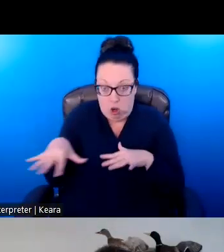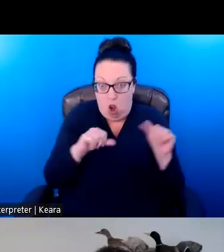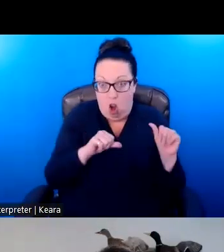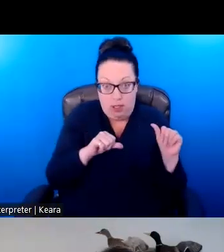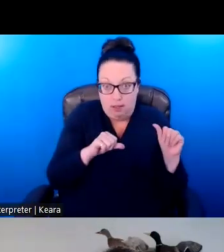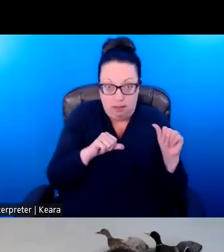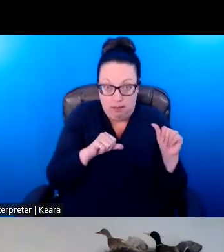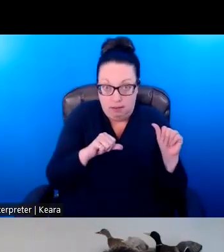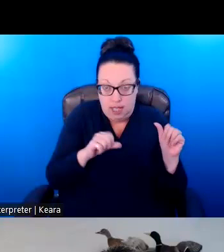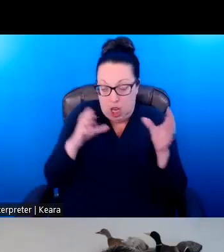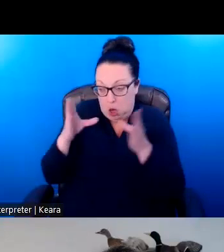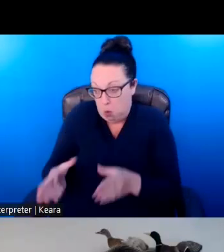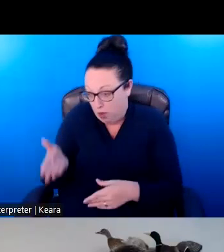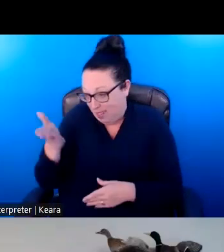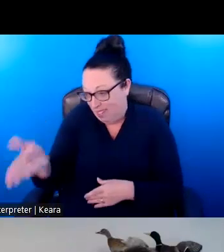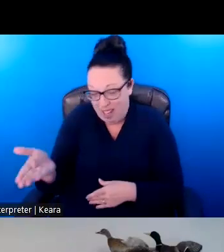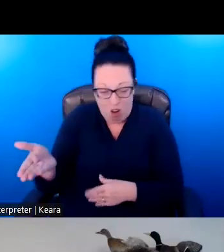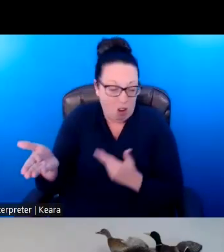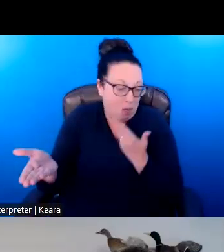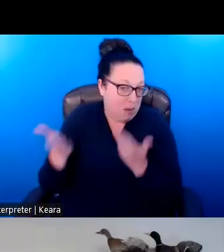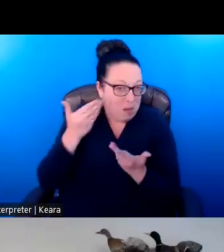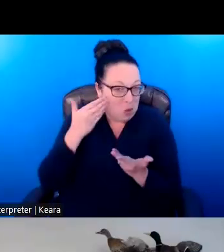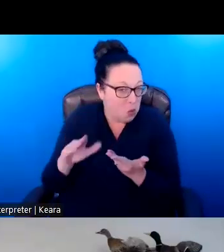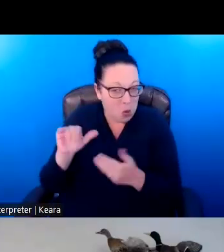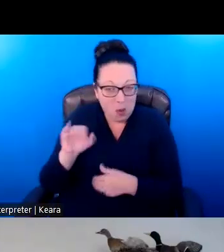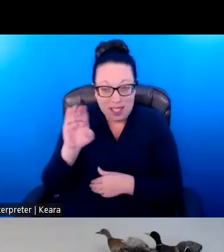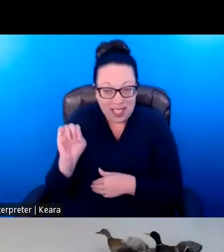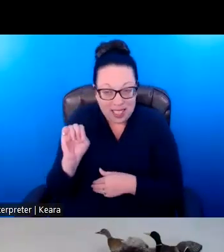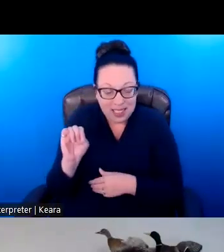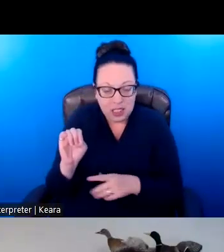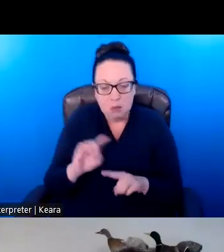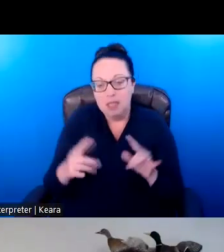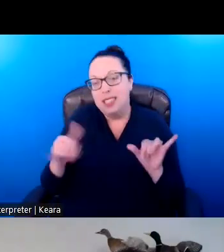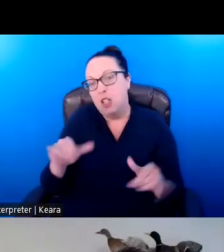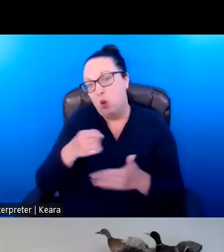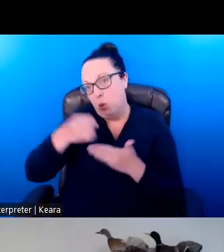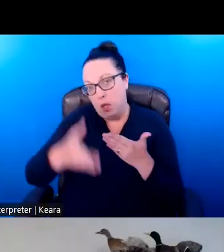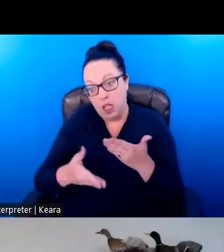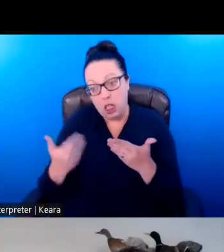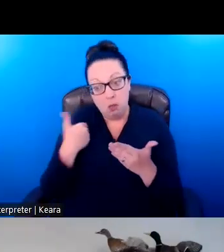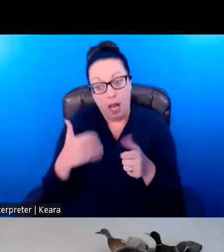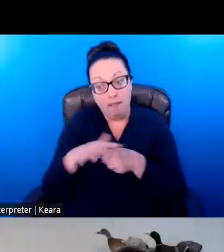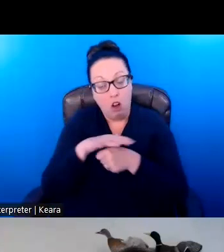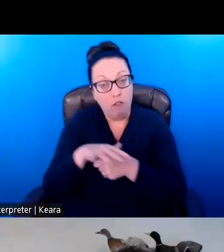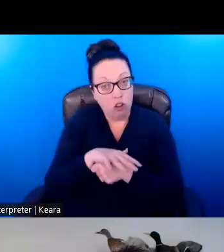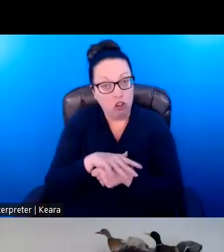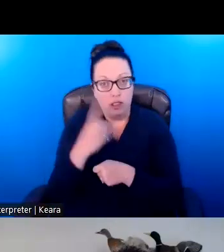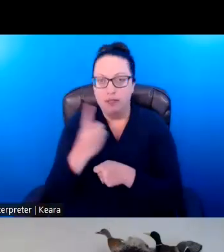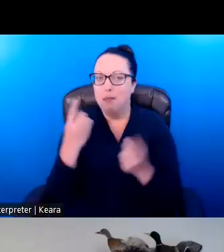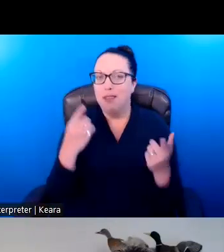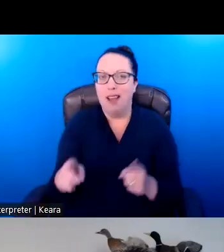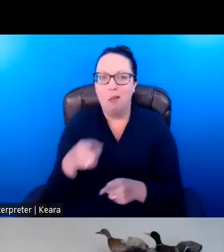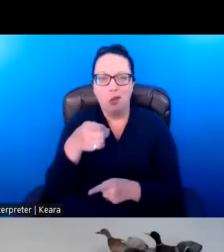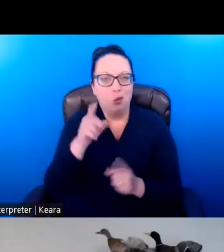not know all the intricacies of the case, but yet they still on the weekend have coverage. And if something's going on where you can only visit on a